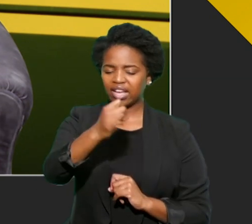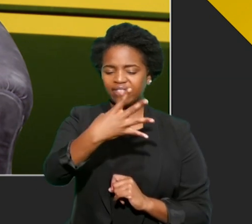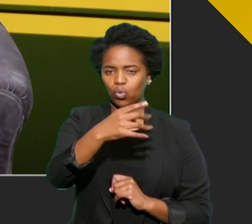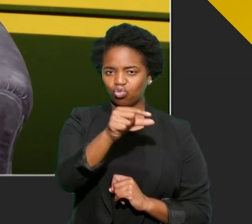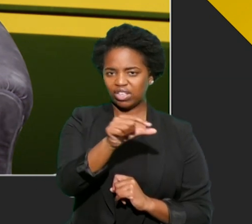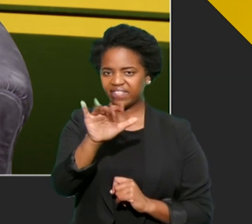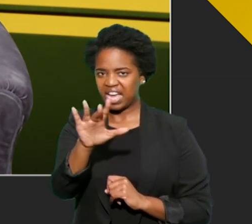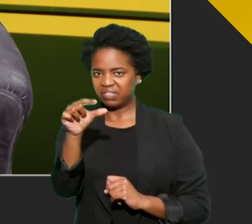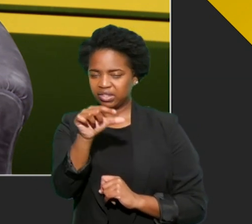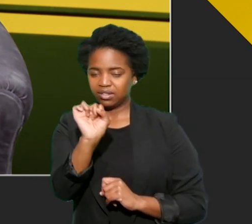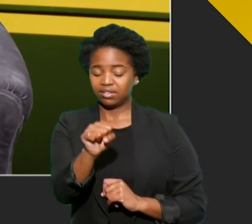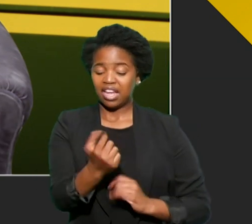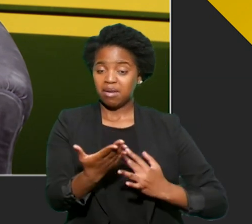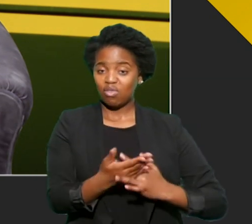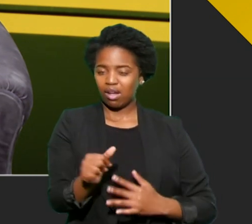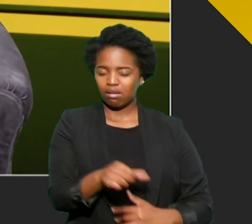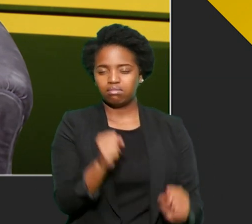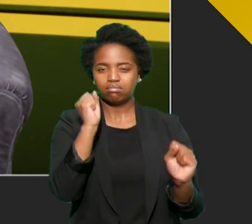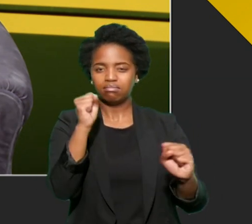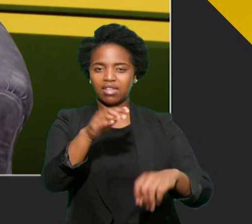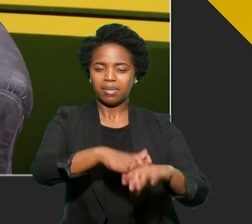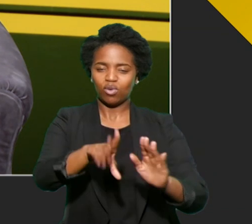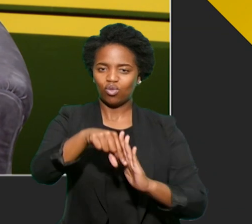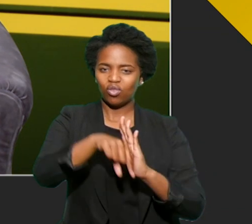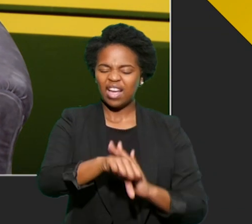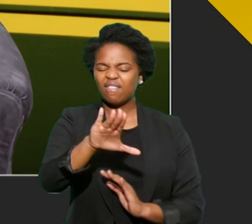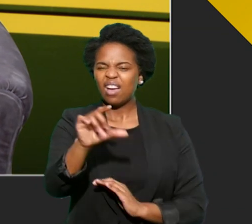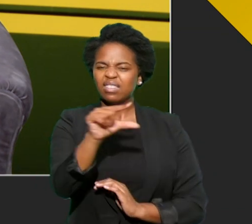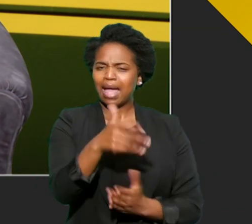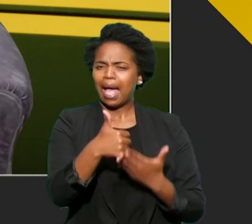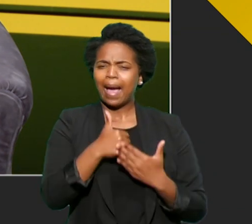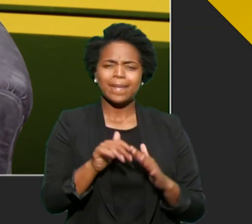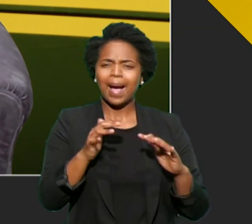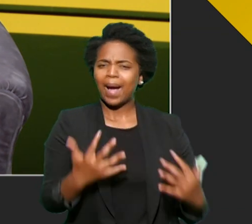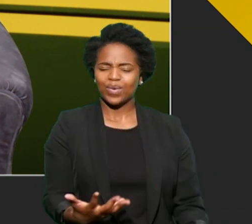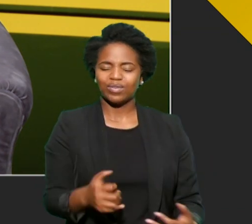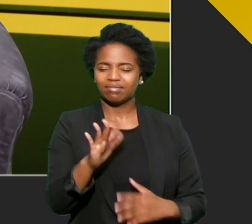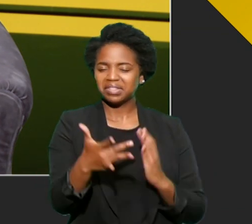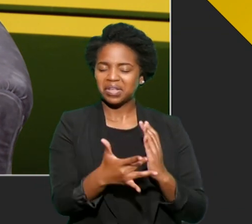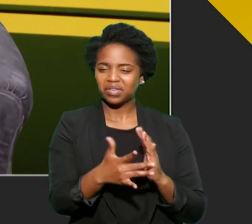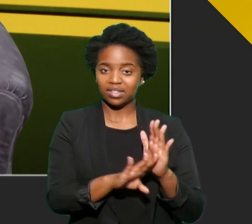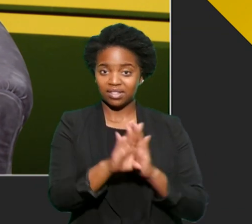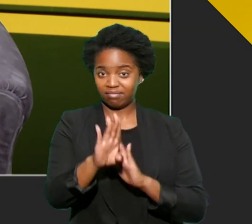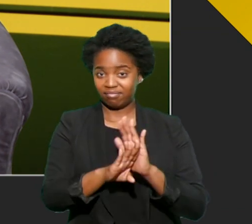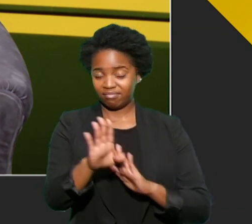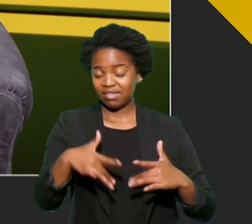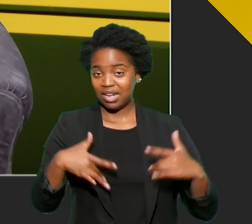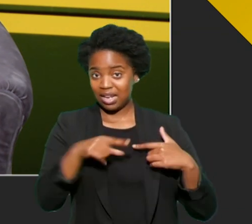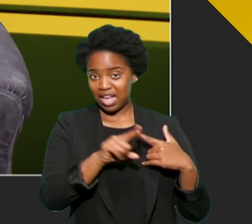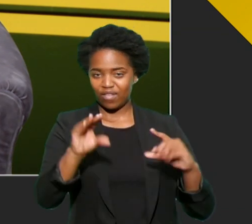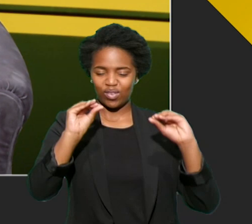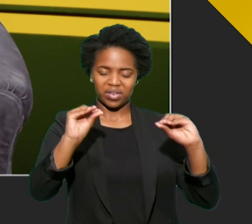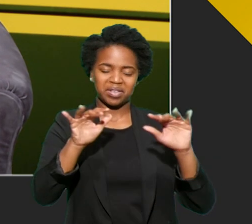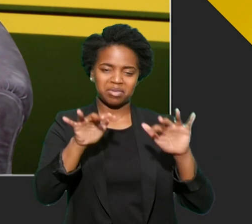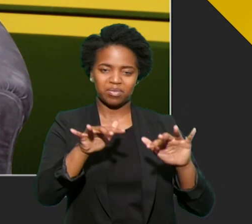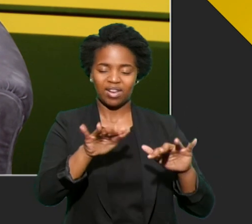not just that, when we come back, we get to expand about their benefits and how that 5G technology can improve the lives and educations of